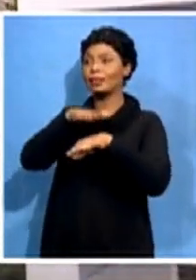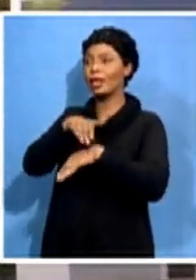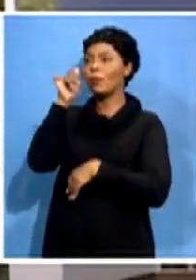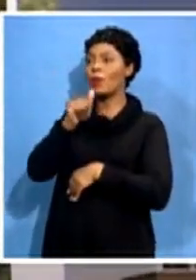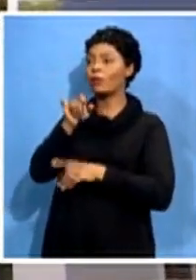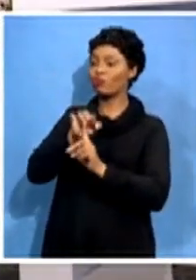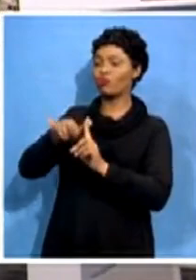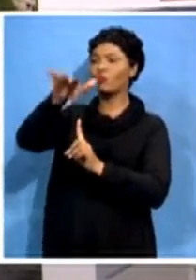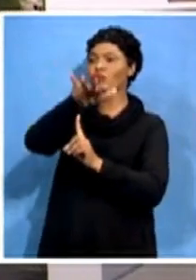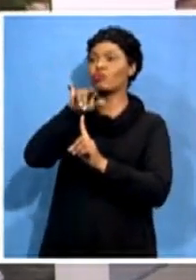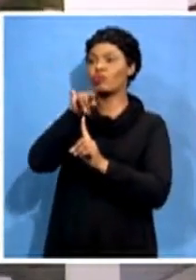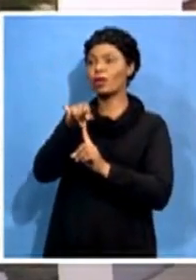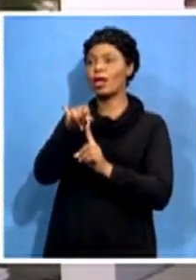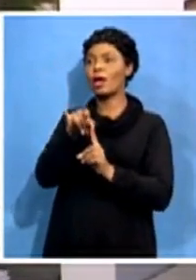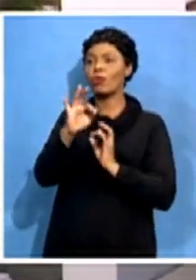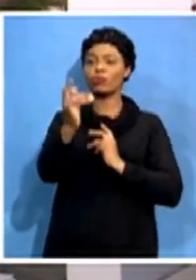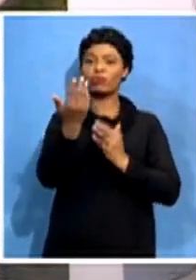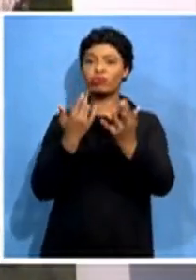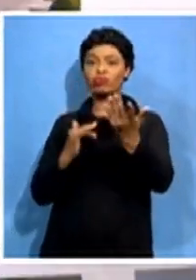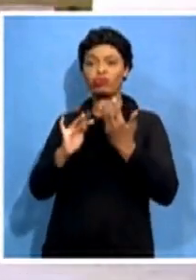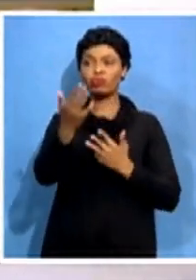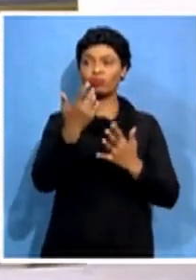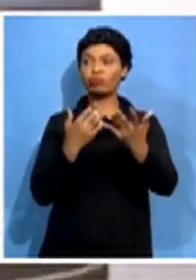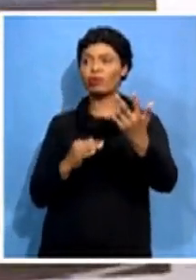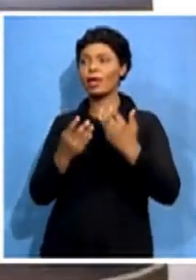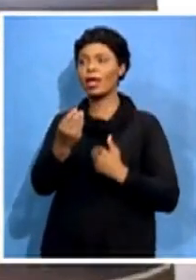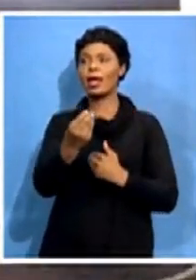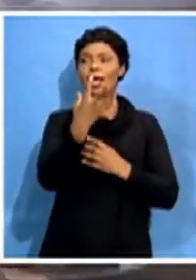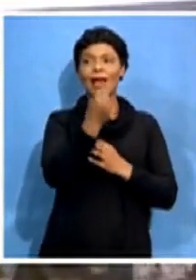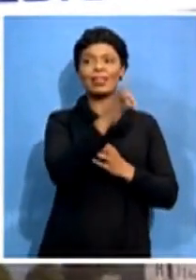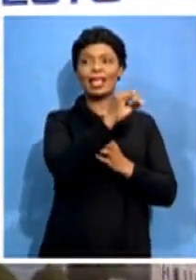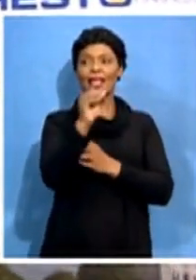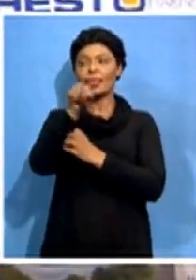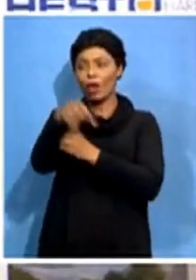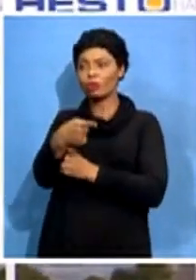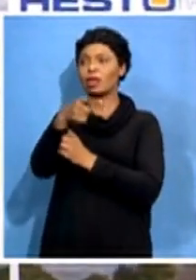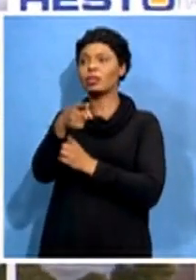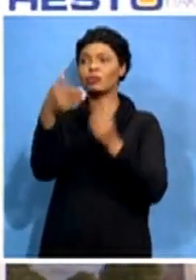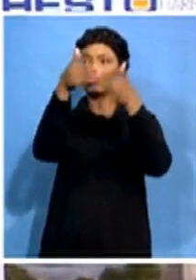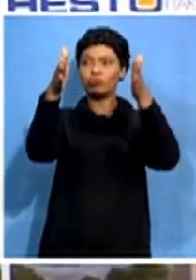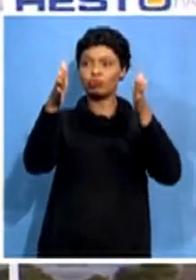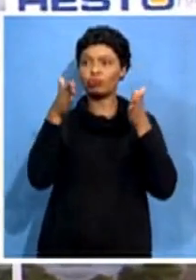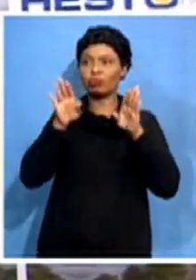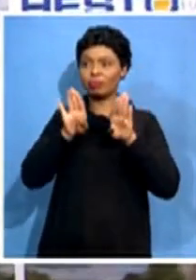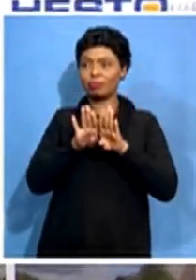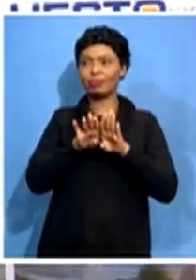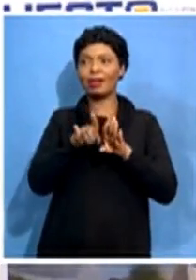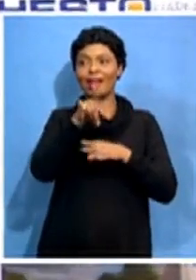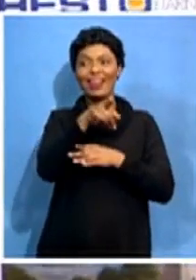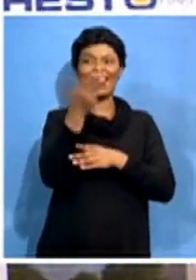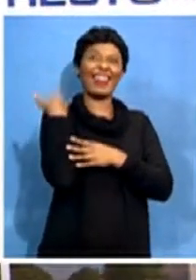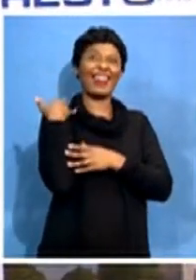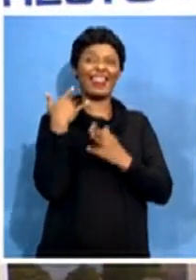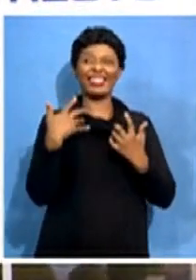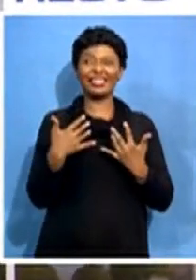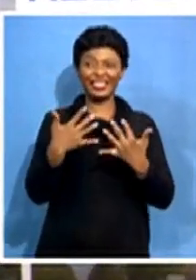have 200,000 cubic meters of earthworks which has been done. Jungle, absolutely, sir. We now have